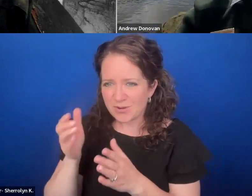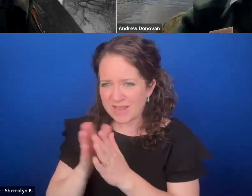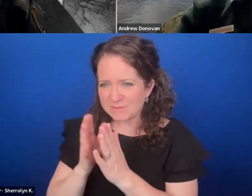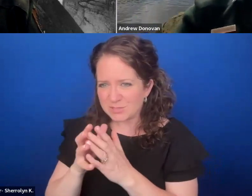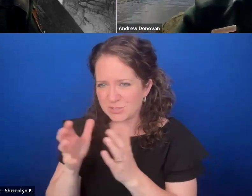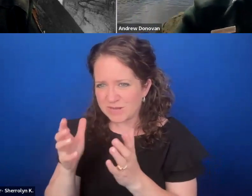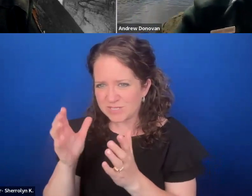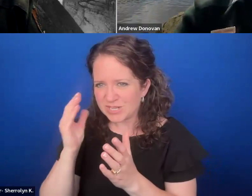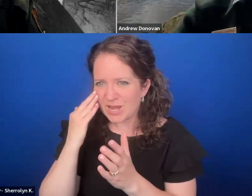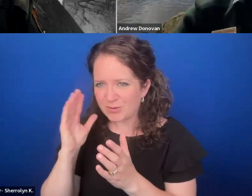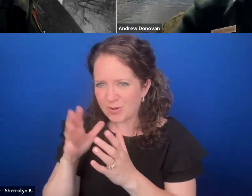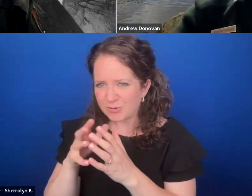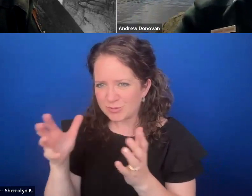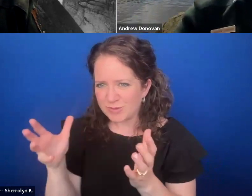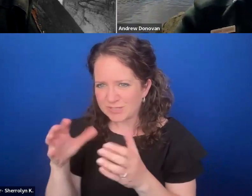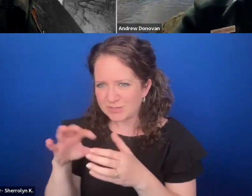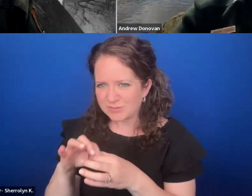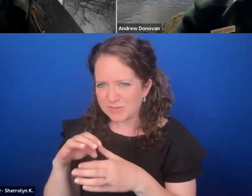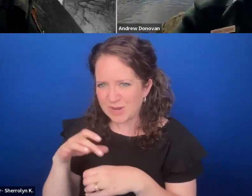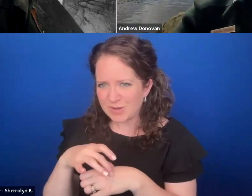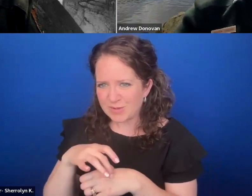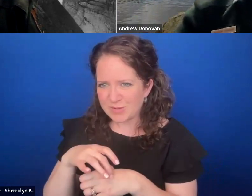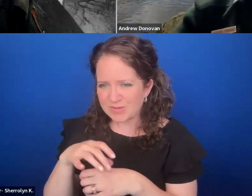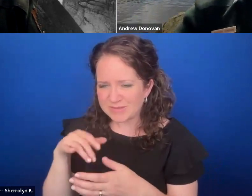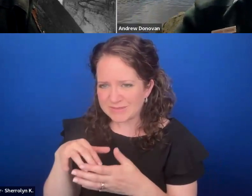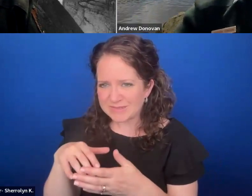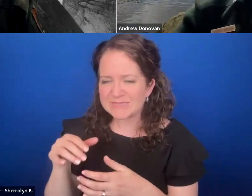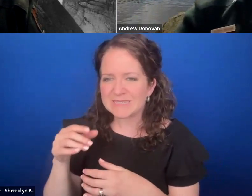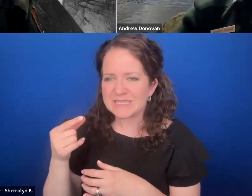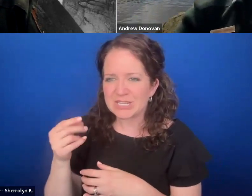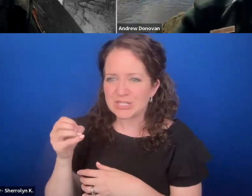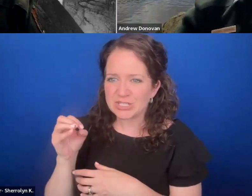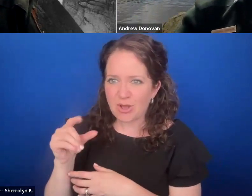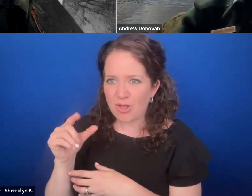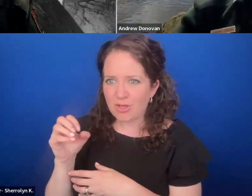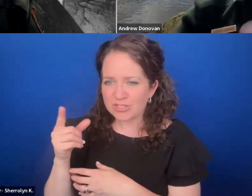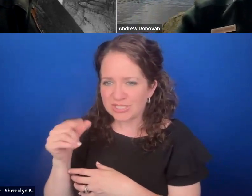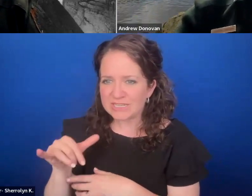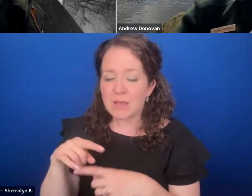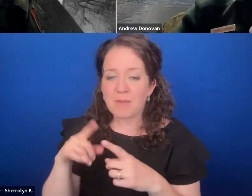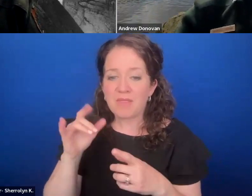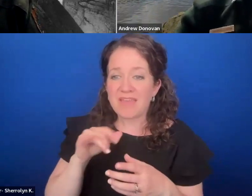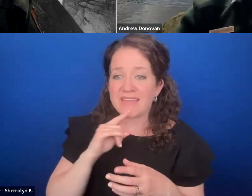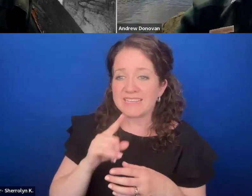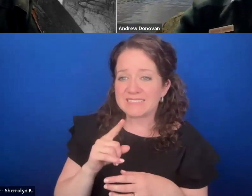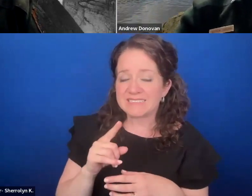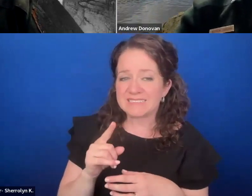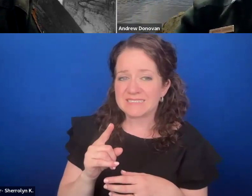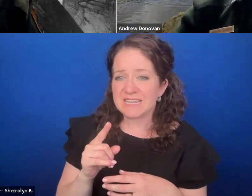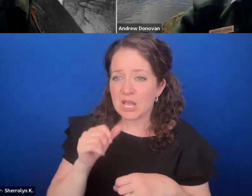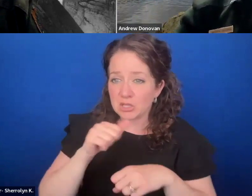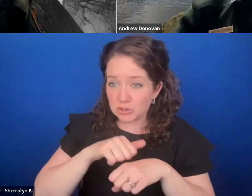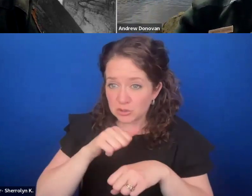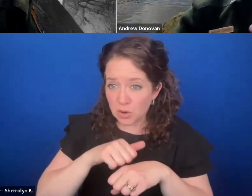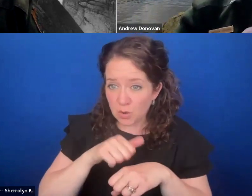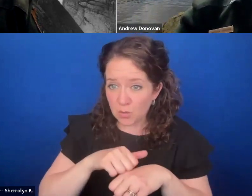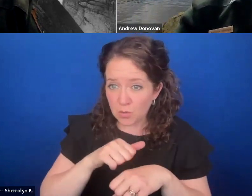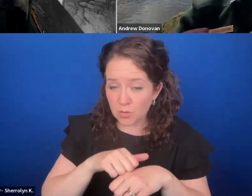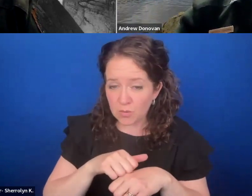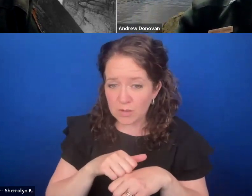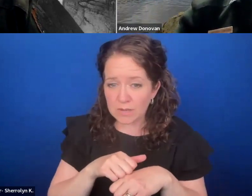my geology. But that is a tool and a or that there's a stone that